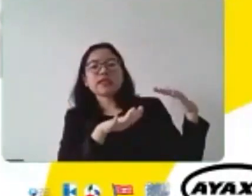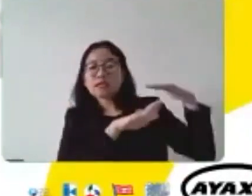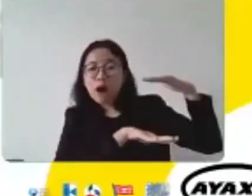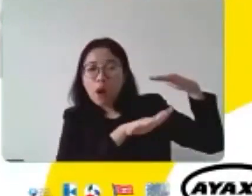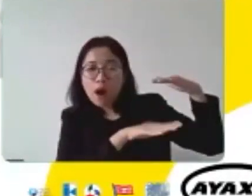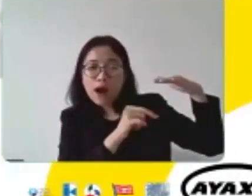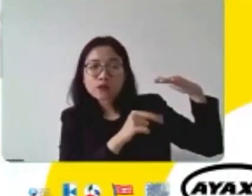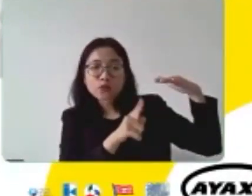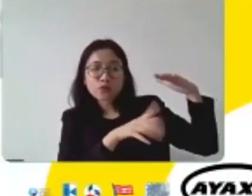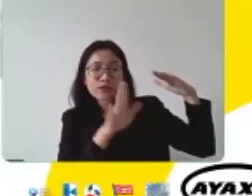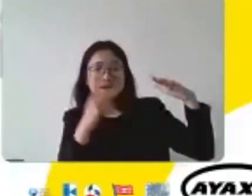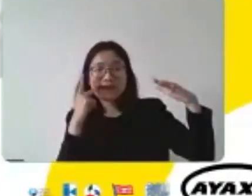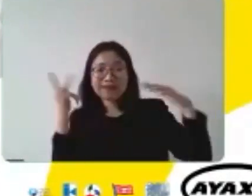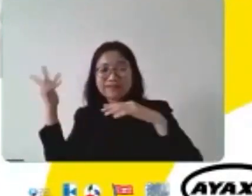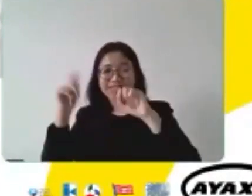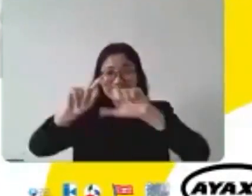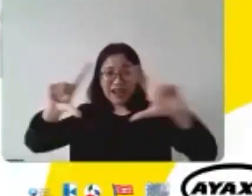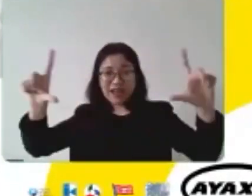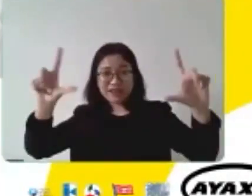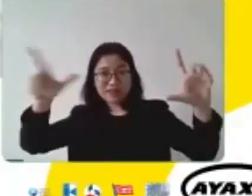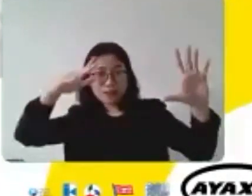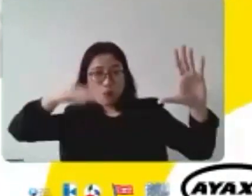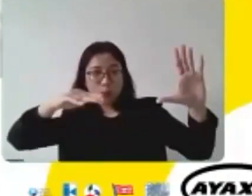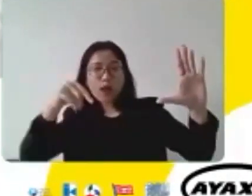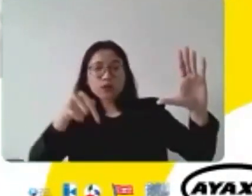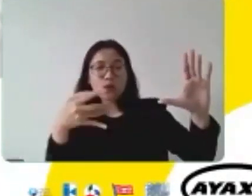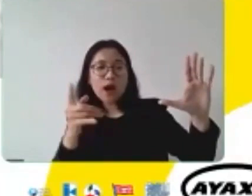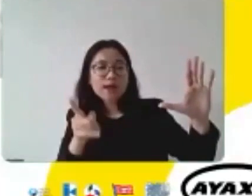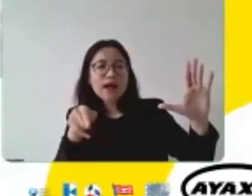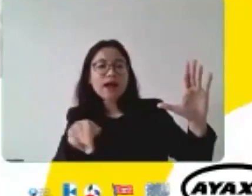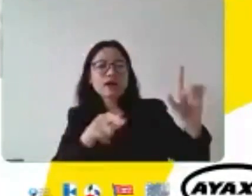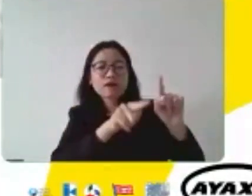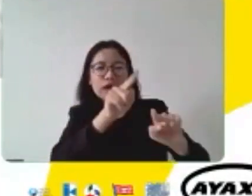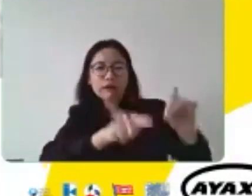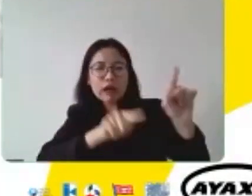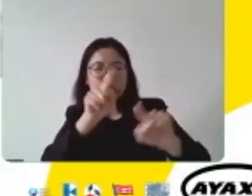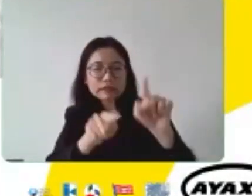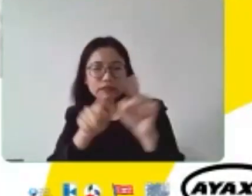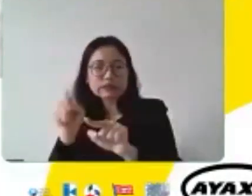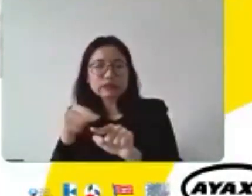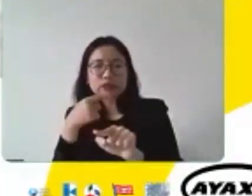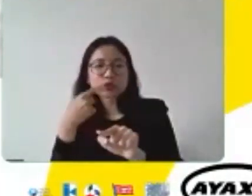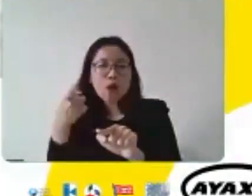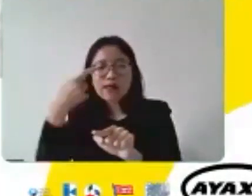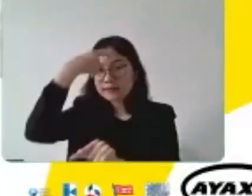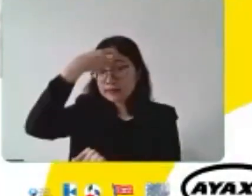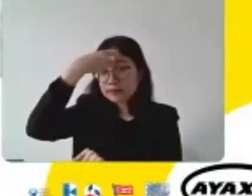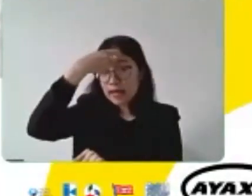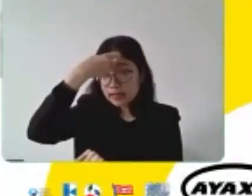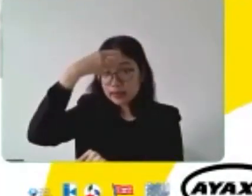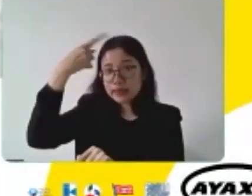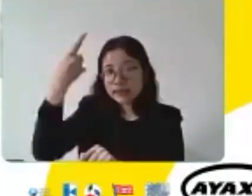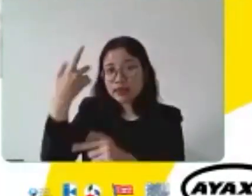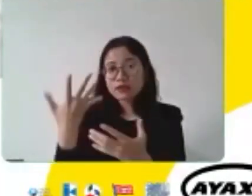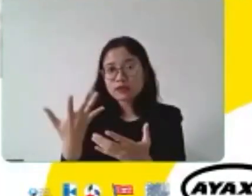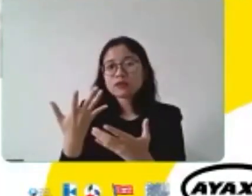to the various diseases. And Professor Haryanto has already mentioned this, so I'll just mention a few.